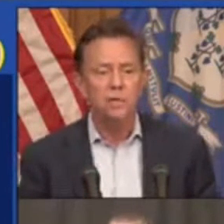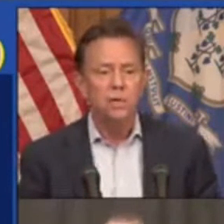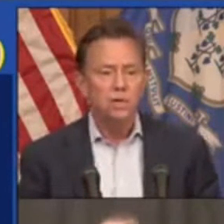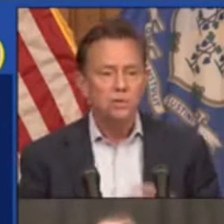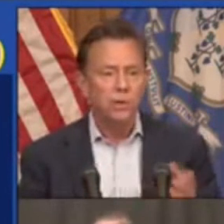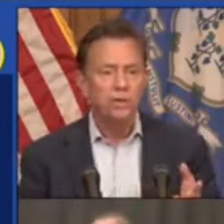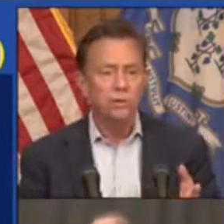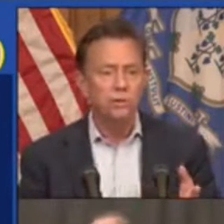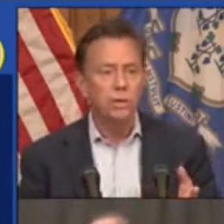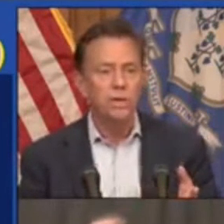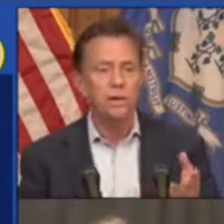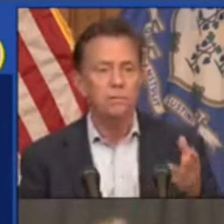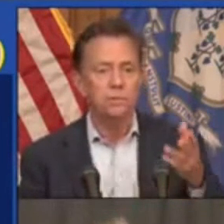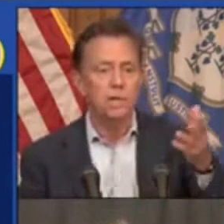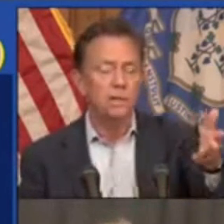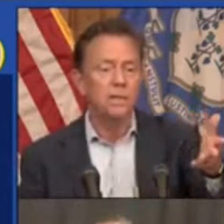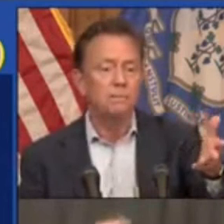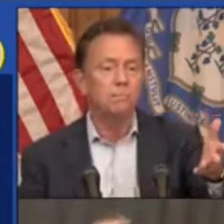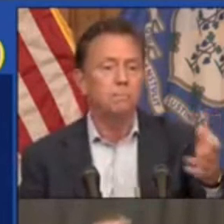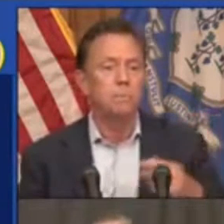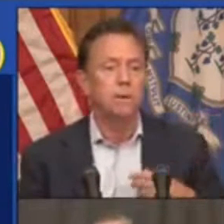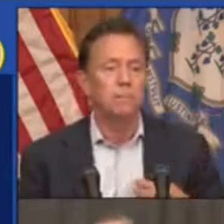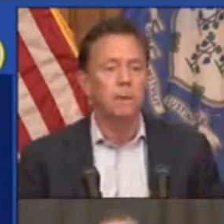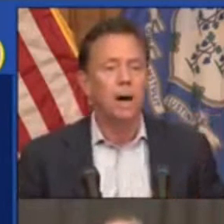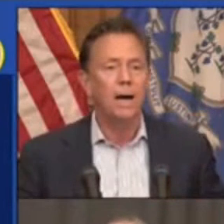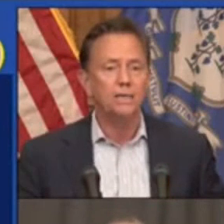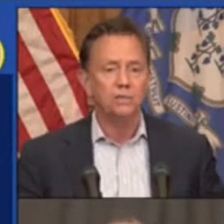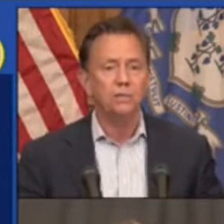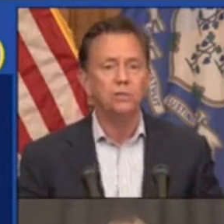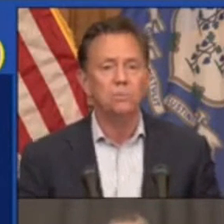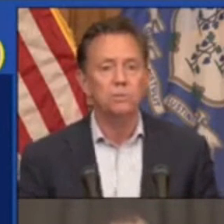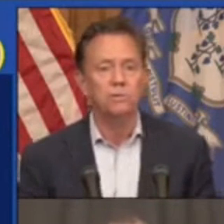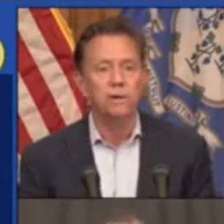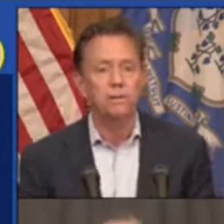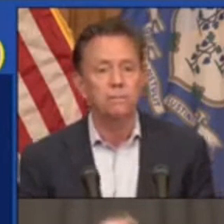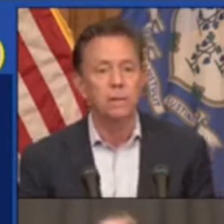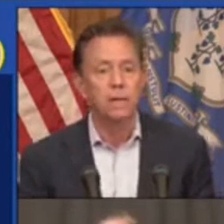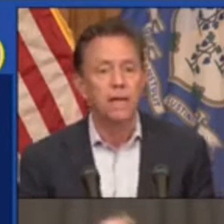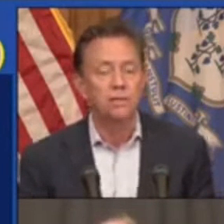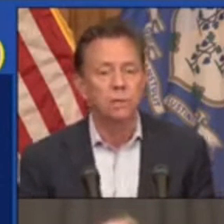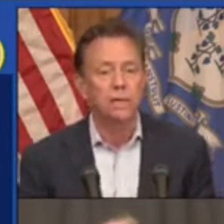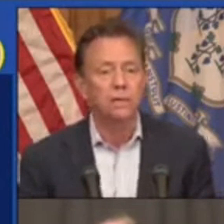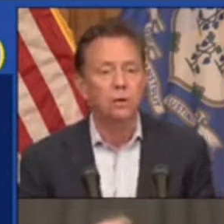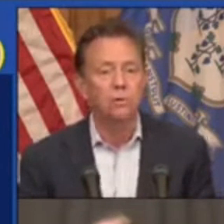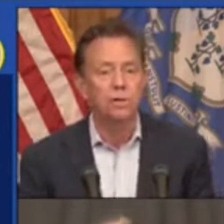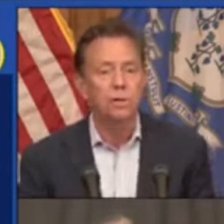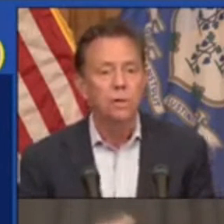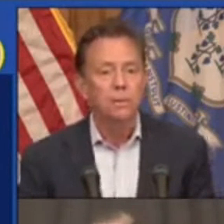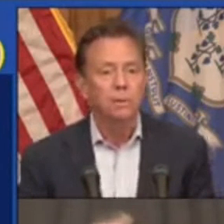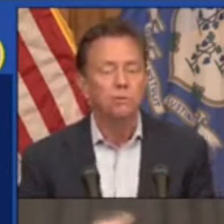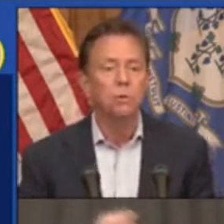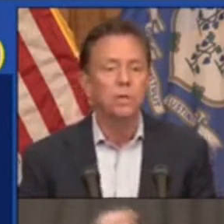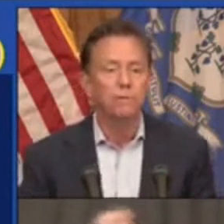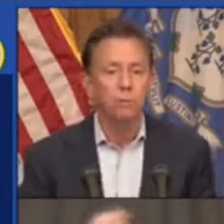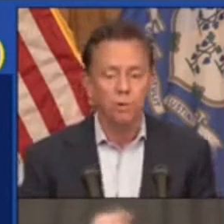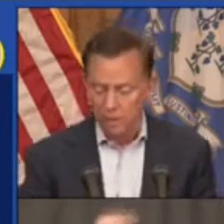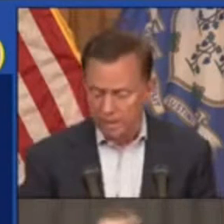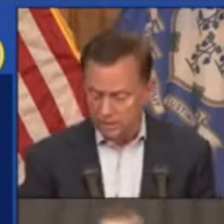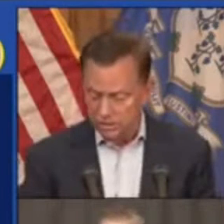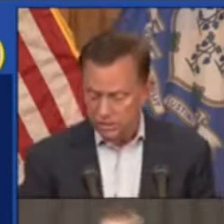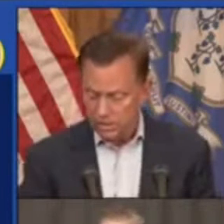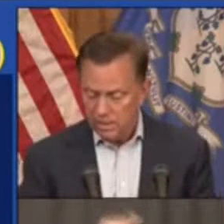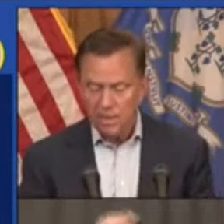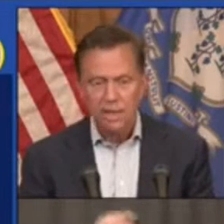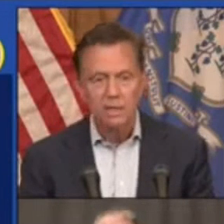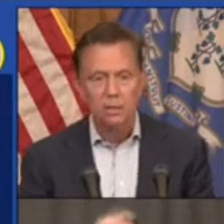days, 20 to 29 was not the highest in terms of age-related COVID, but it was only the fourth